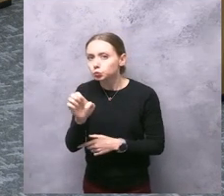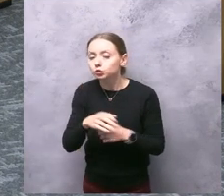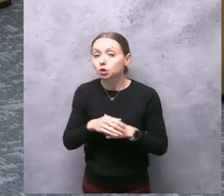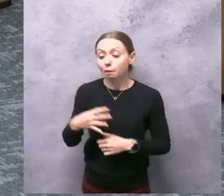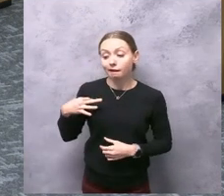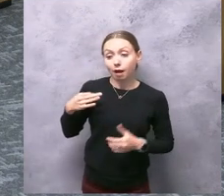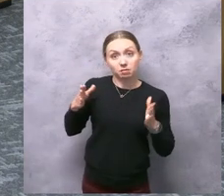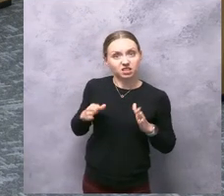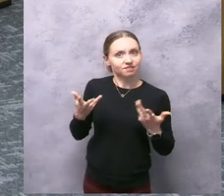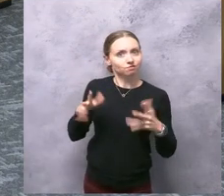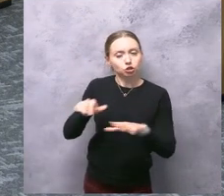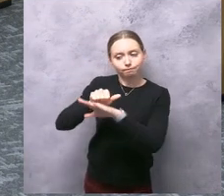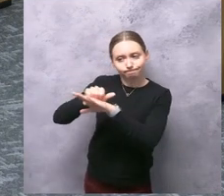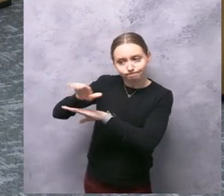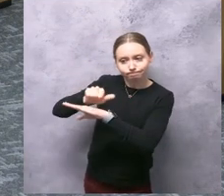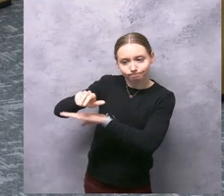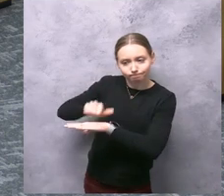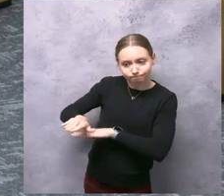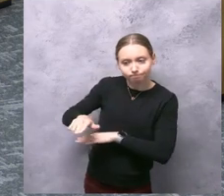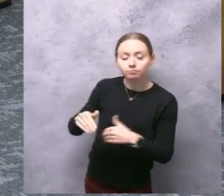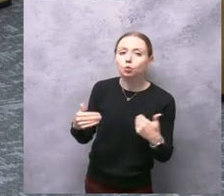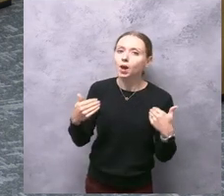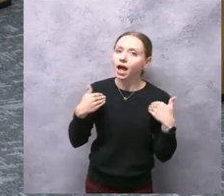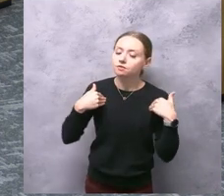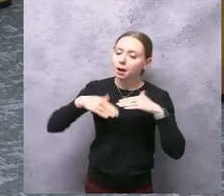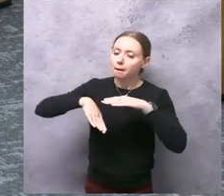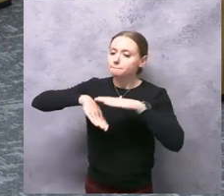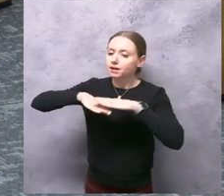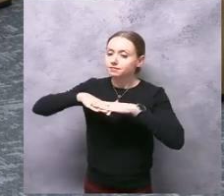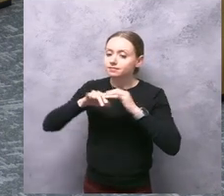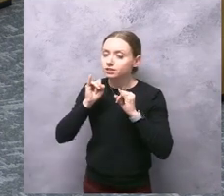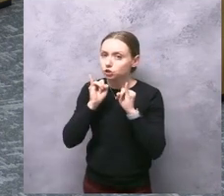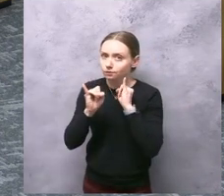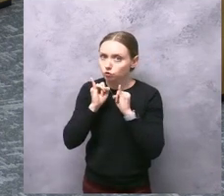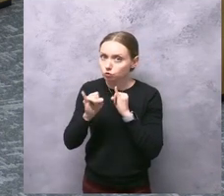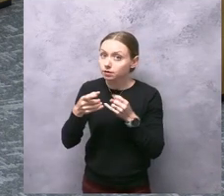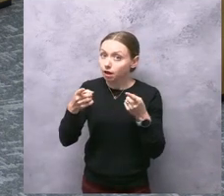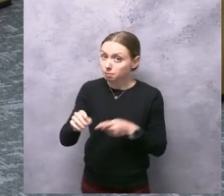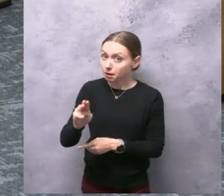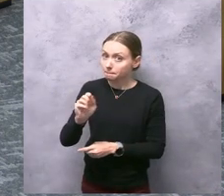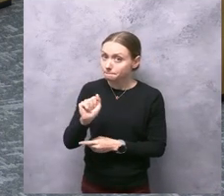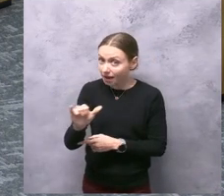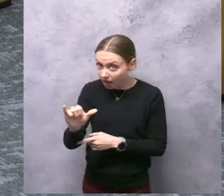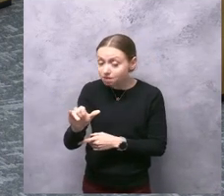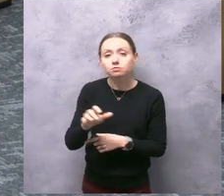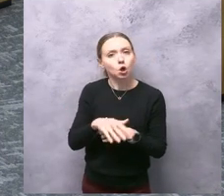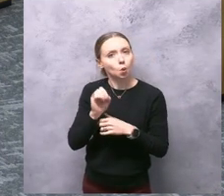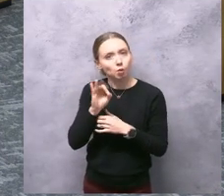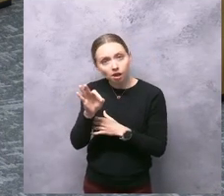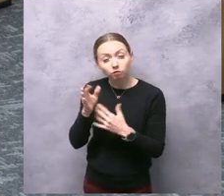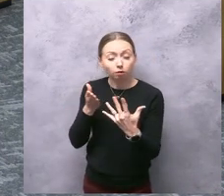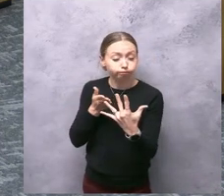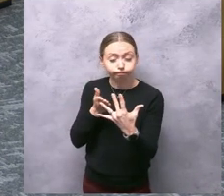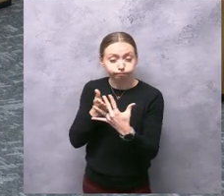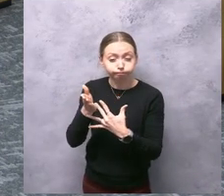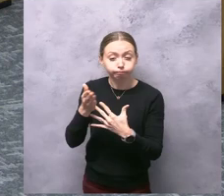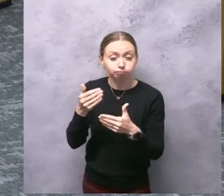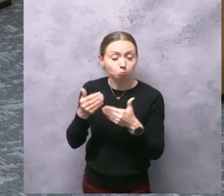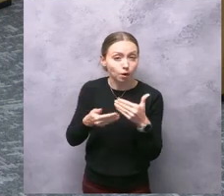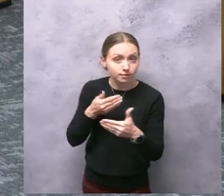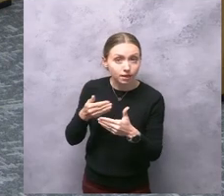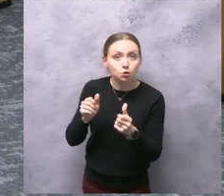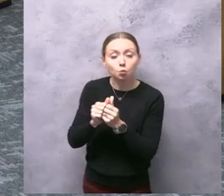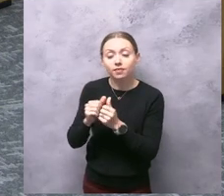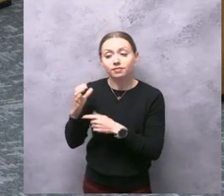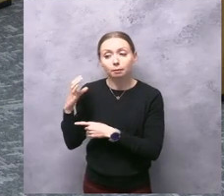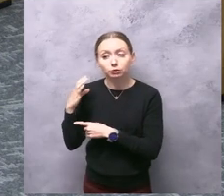have capacity interviews in May, and the ones who make it all the way through the funnel with the commissioner approval, external review,